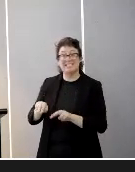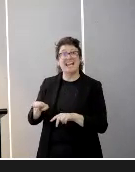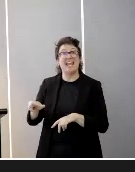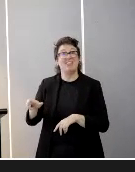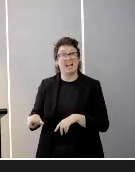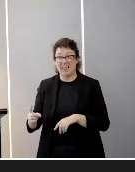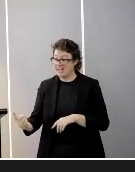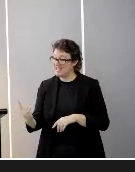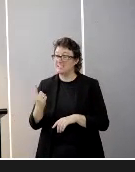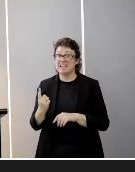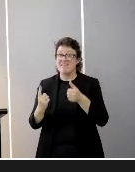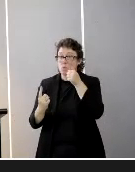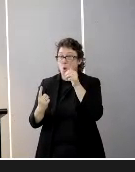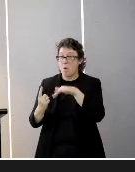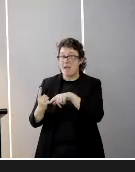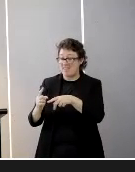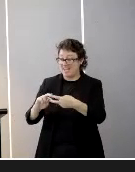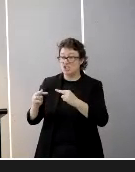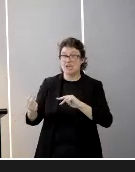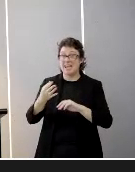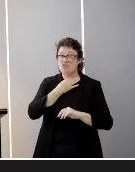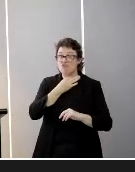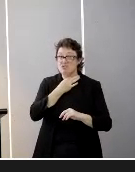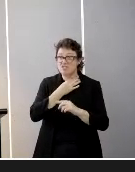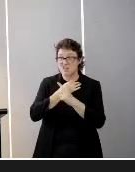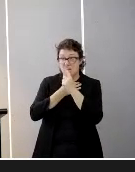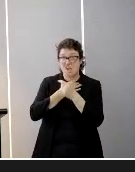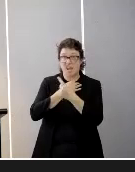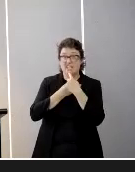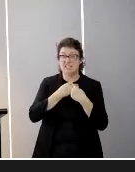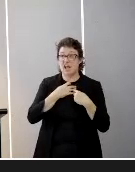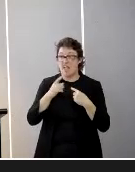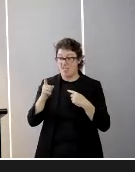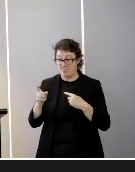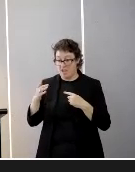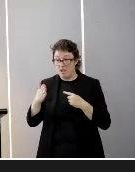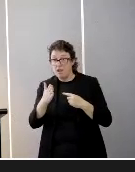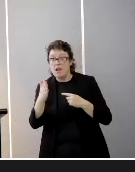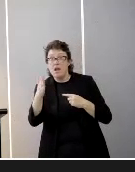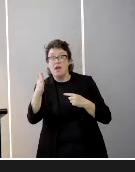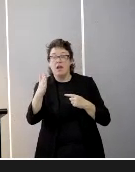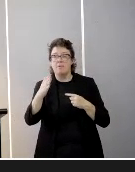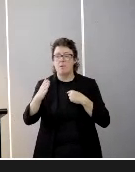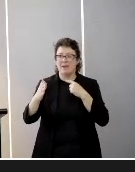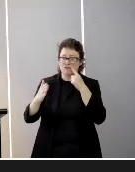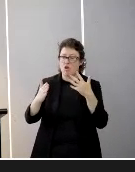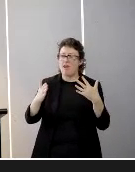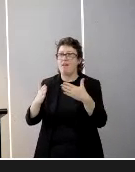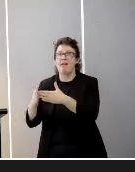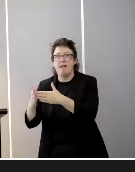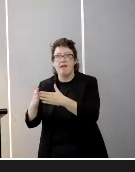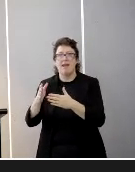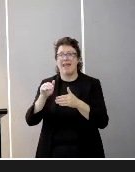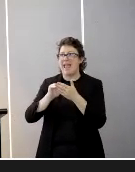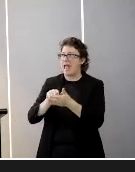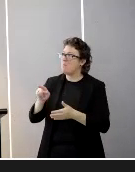we know something about their genetic risk, can that tell us about where they're going to go? And can we maybe, if someone's really high risk, can we offer